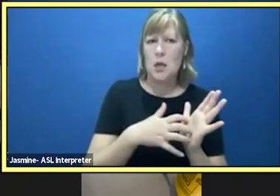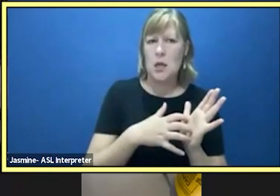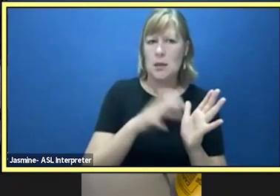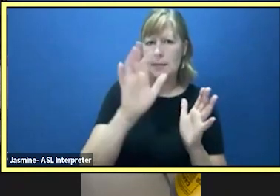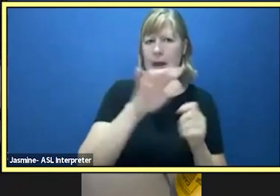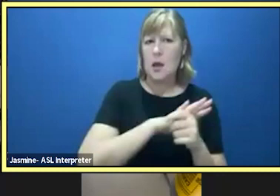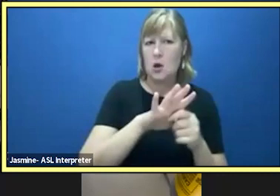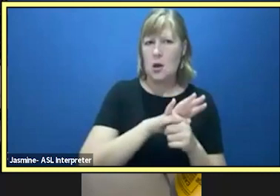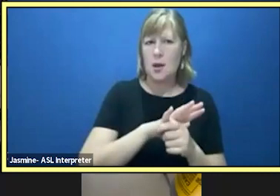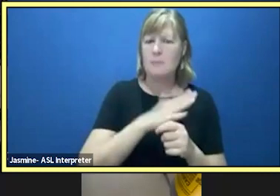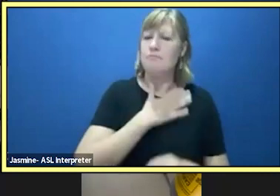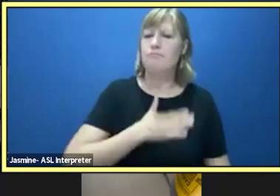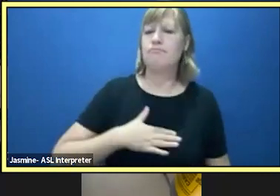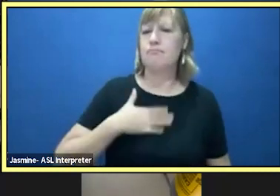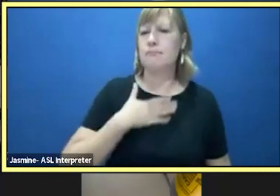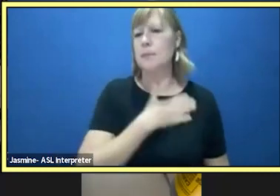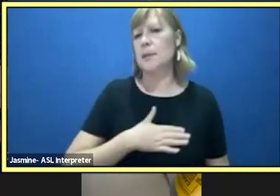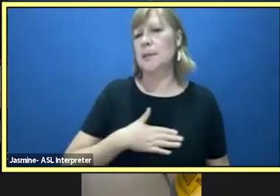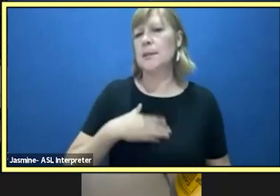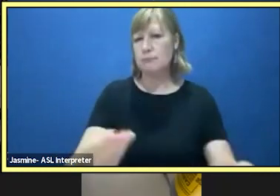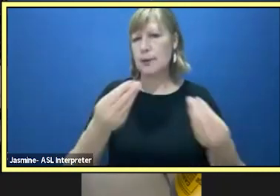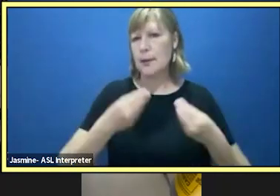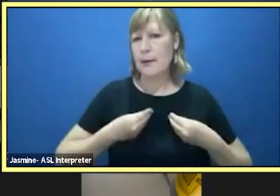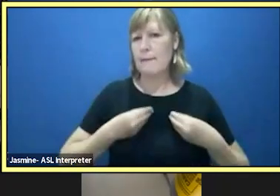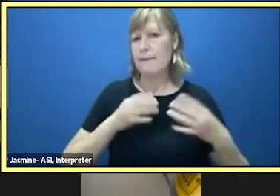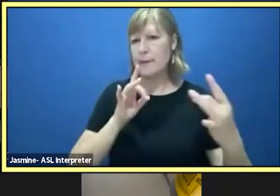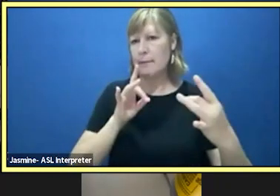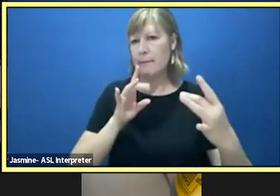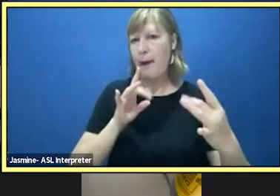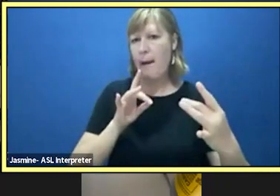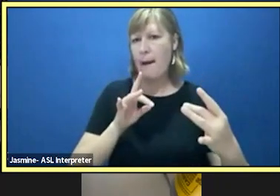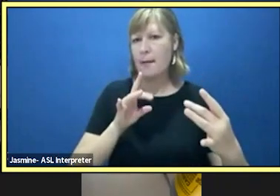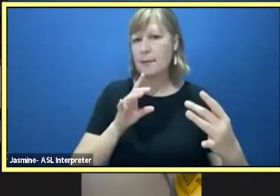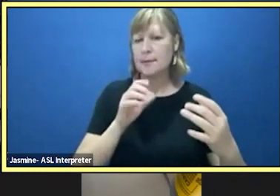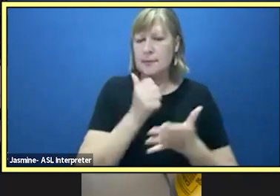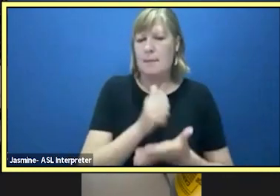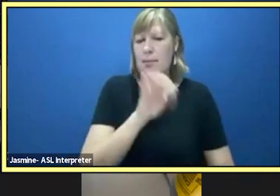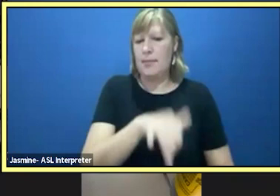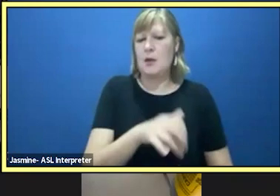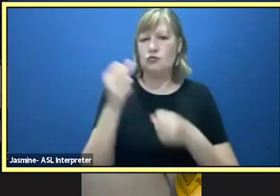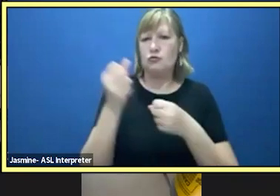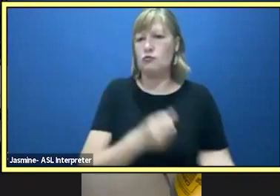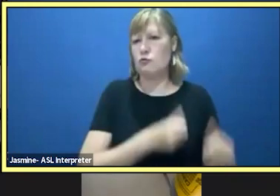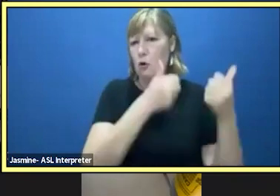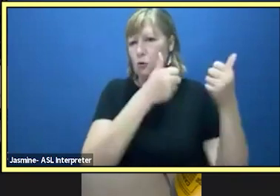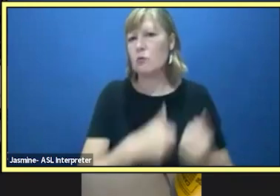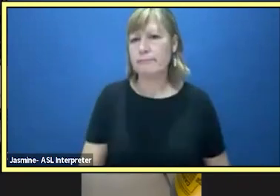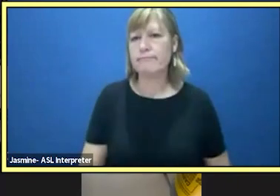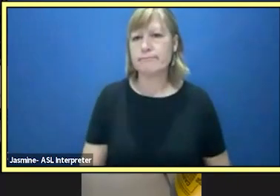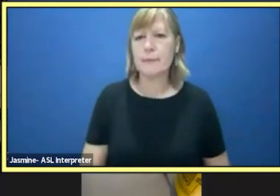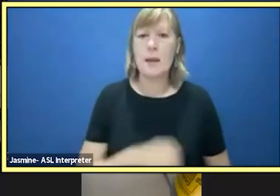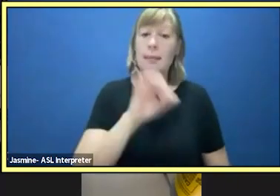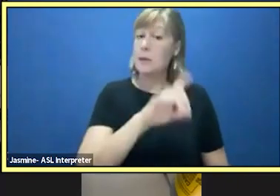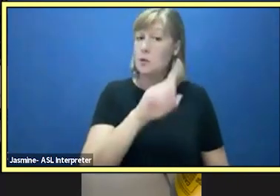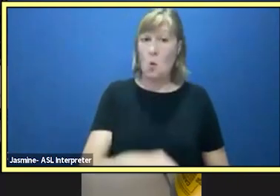how to make that stronger. The second thing that I would say is that's not the only document. So that is where we are now with the